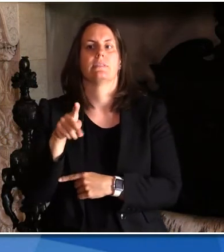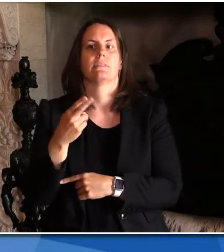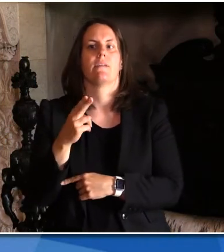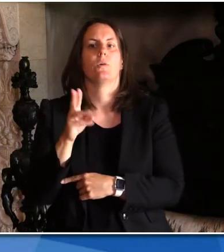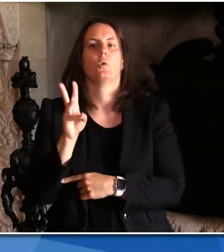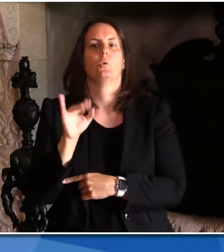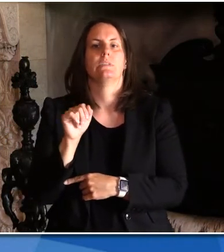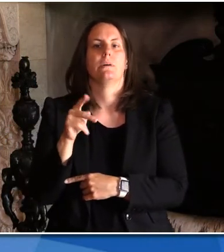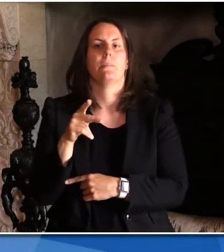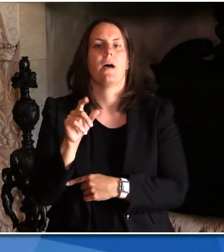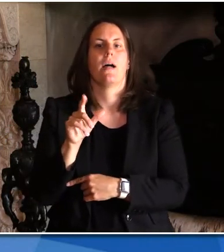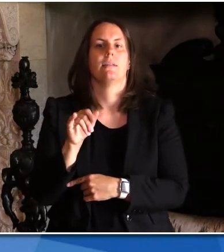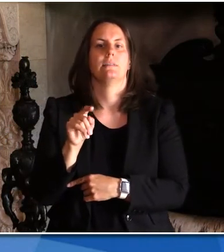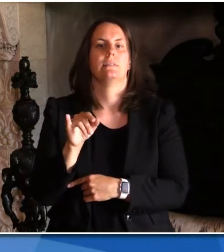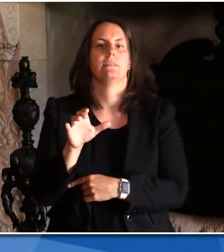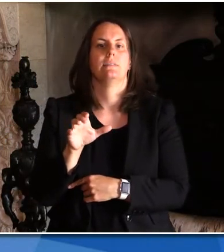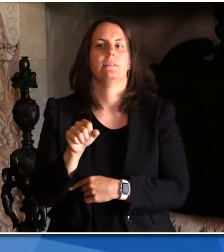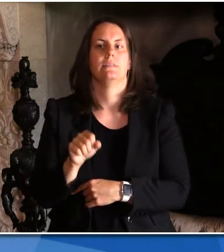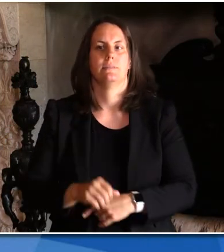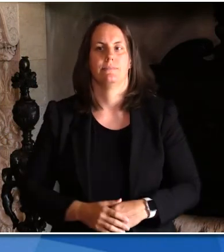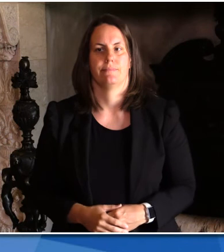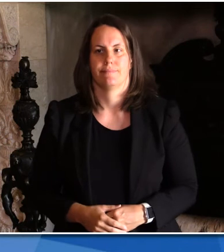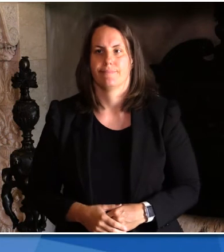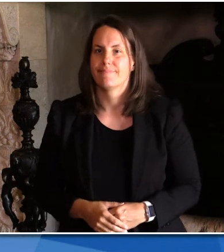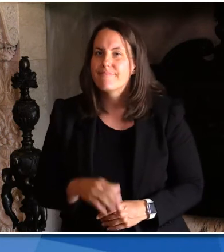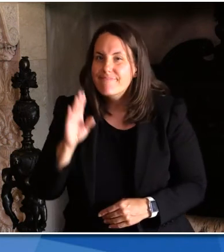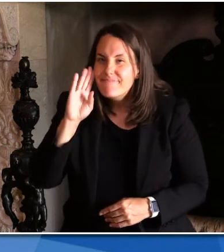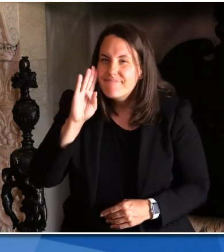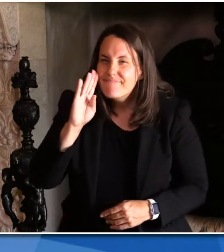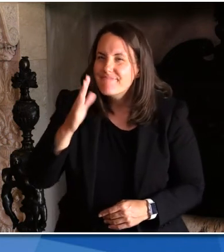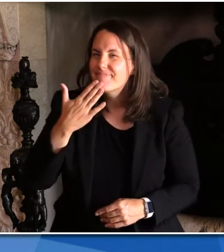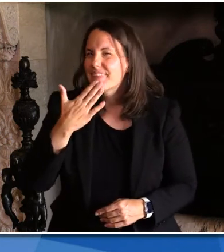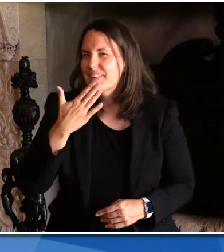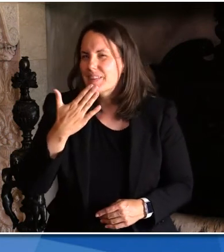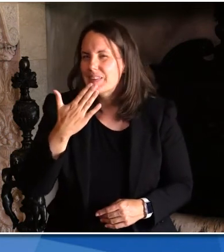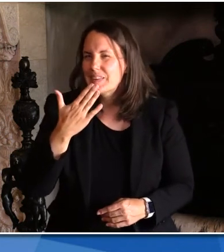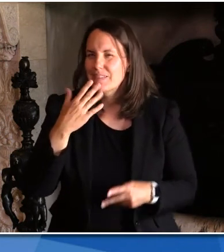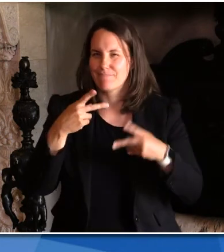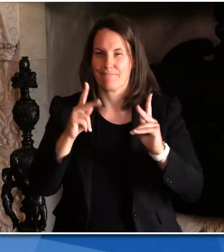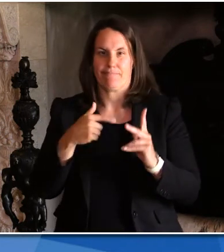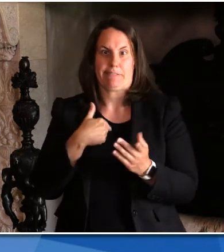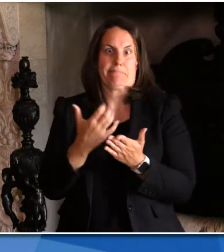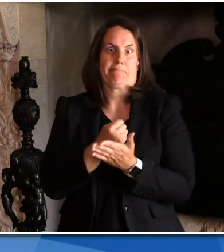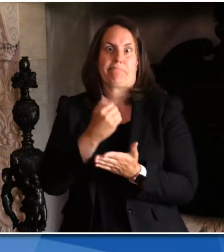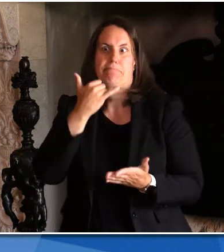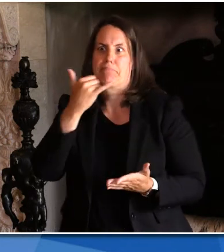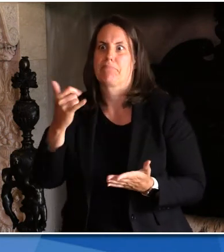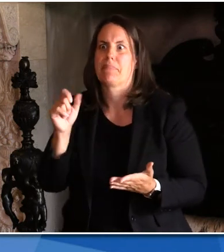Stephanie Hoff? Hi, good afternoon, and thank you so much for taking my call. My question is for Ryan Milsestune.